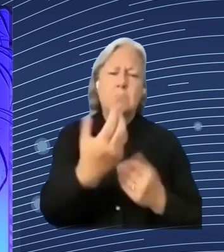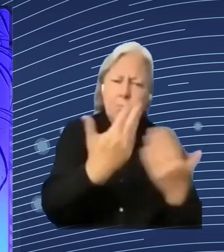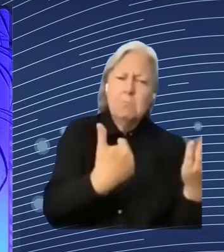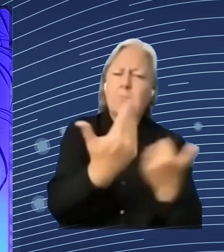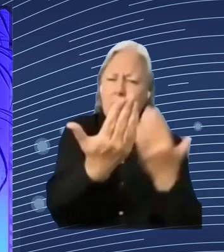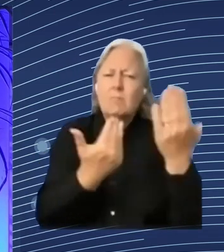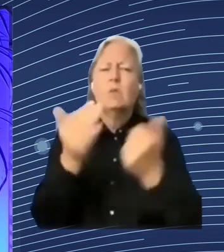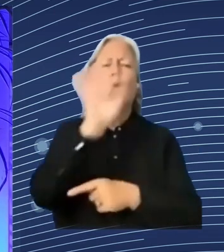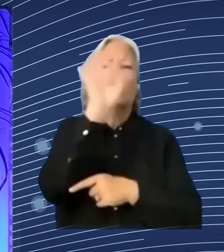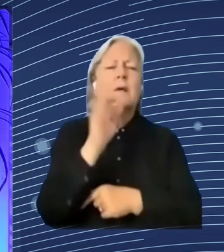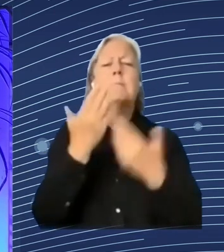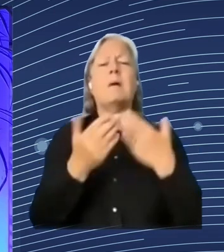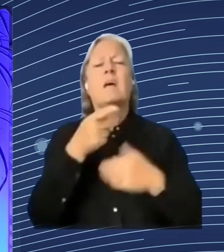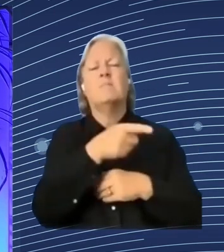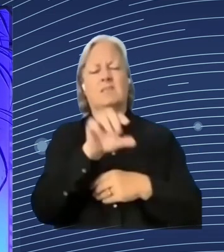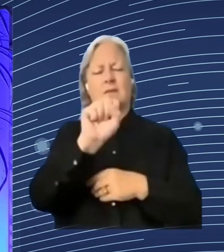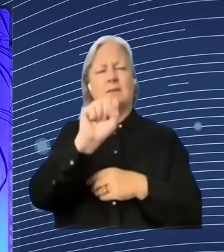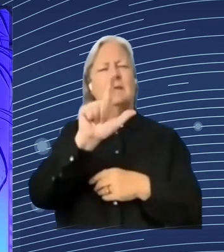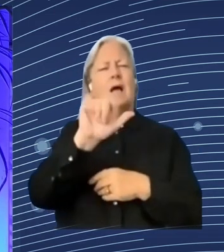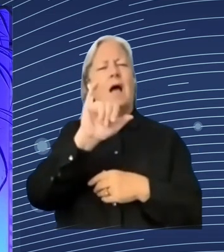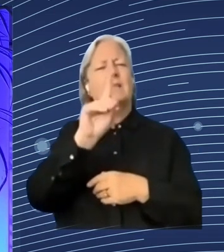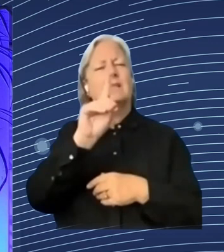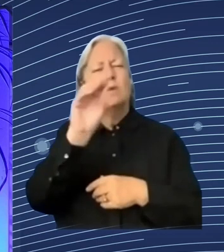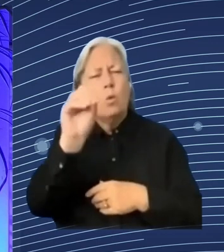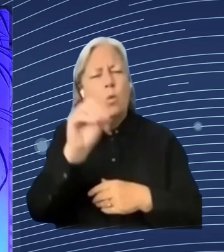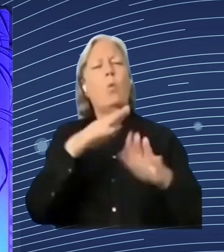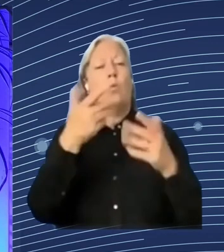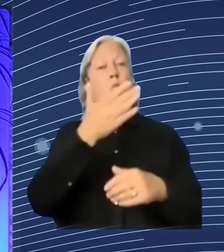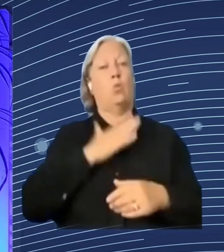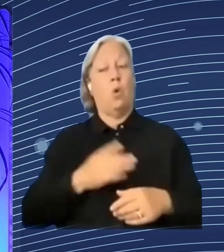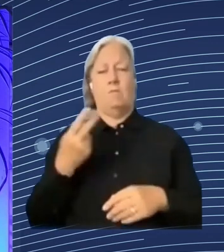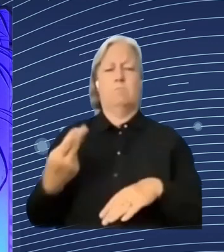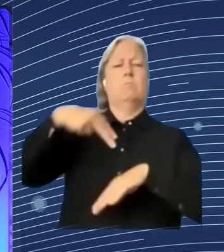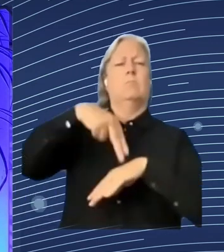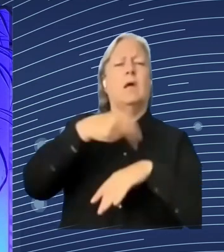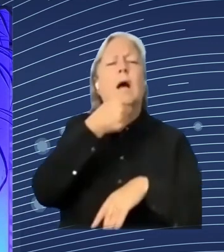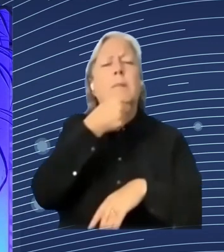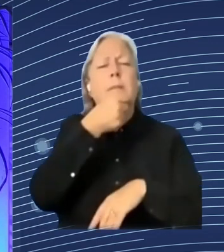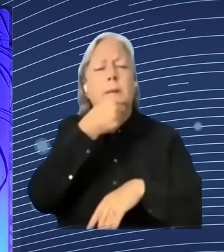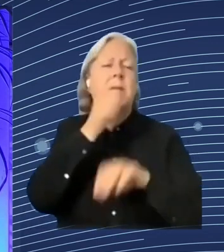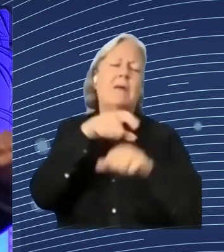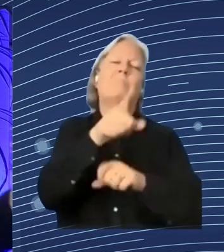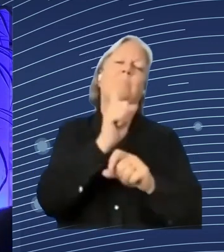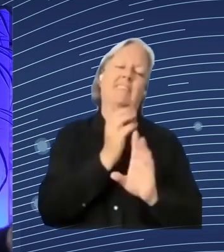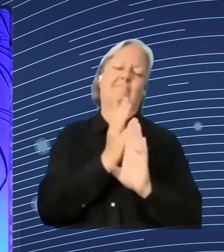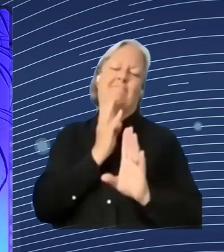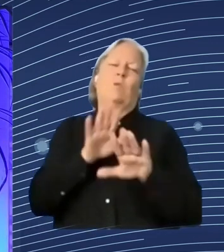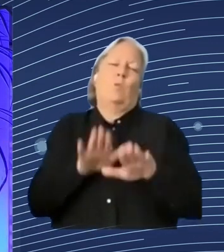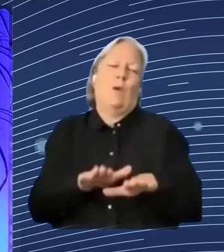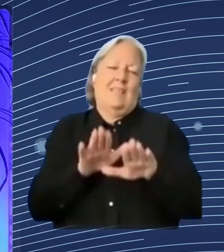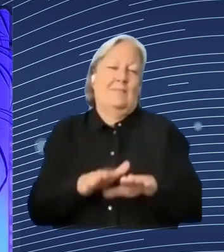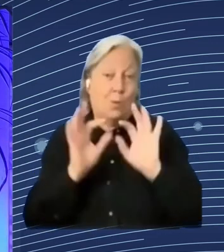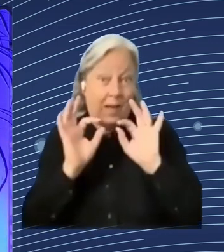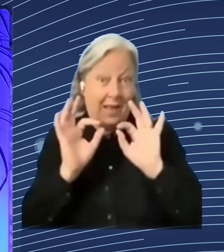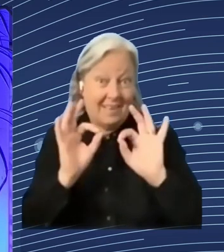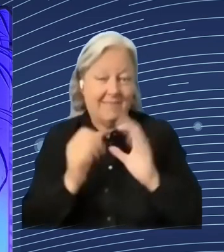Slido, unless you want to ask a question live in the room with a microphone. Then you wait, of course. Now we move to the next